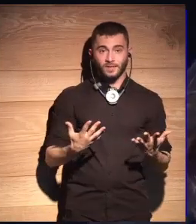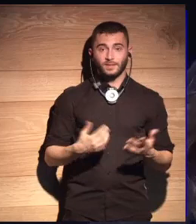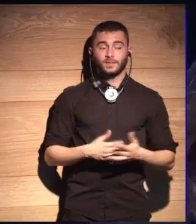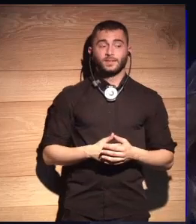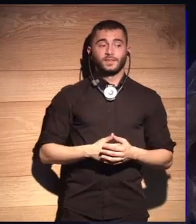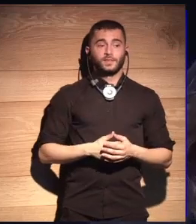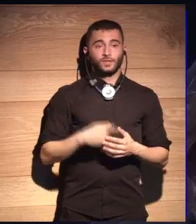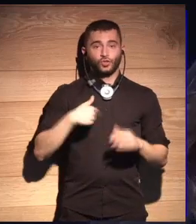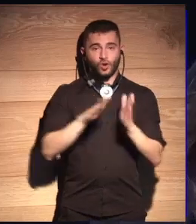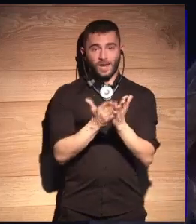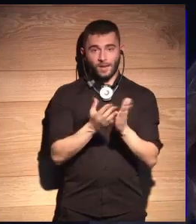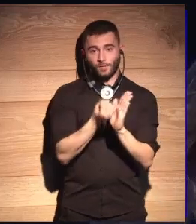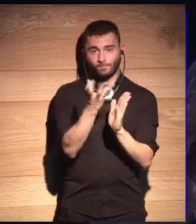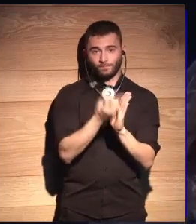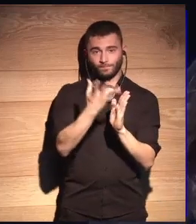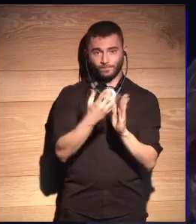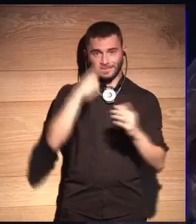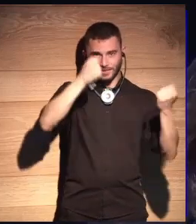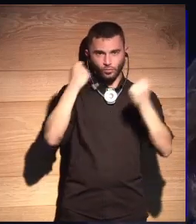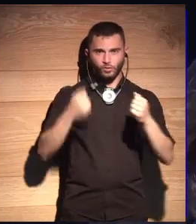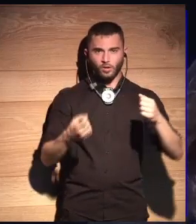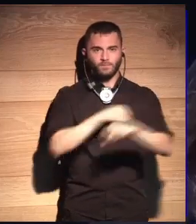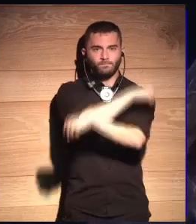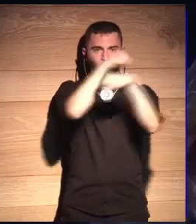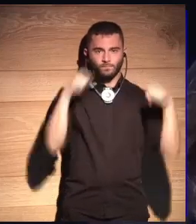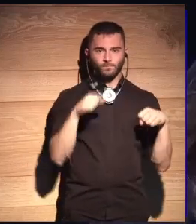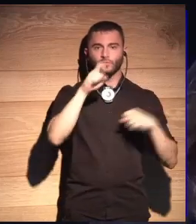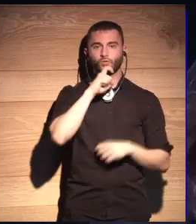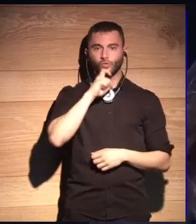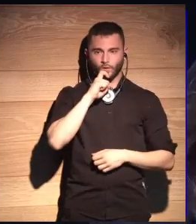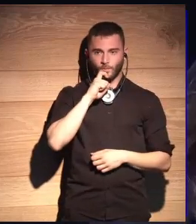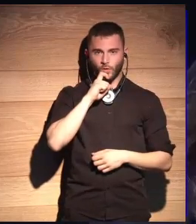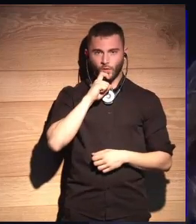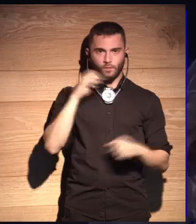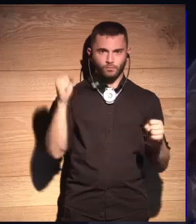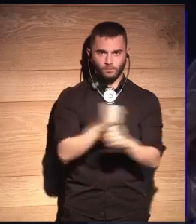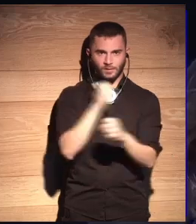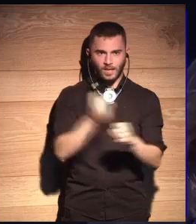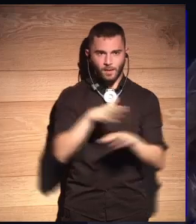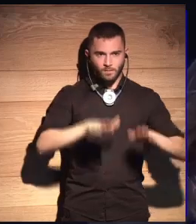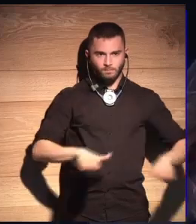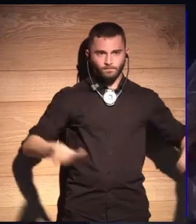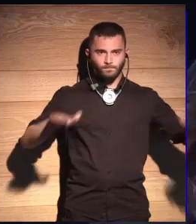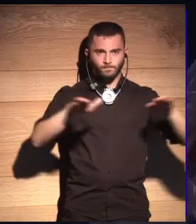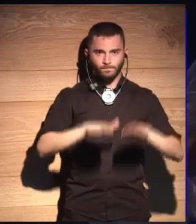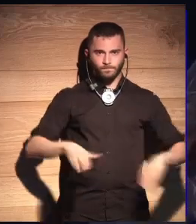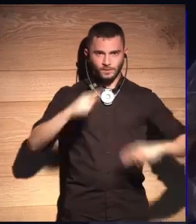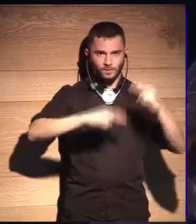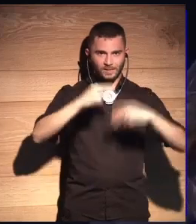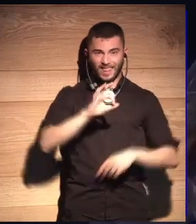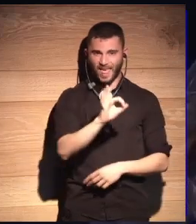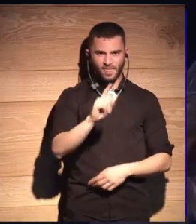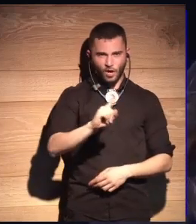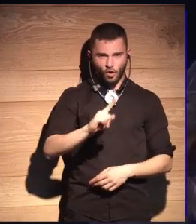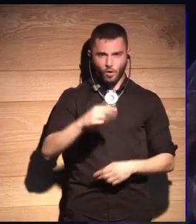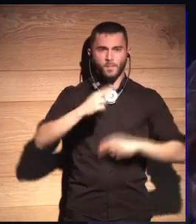17th century is I think that there is a slow work of rebuilding them in some ways, maybe not from scratch, but by trying to